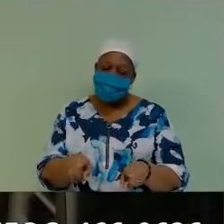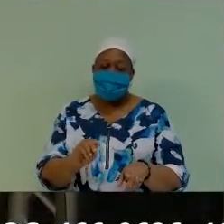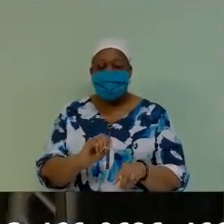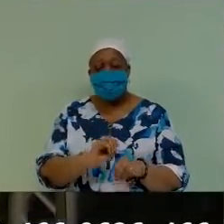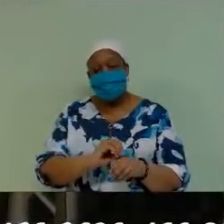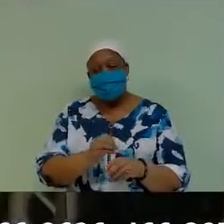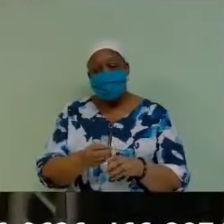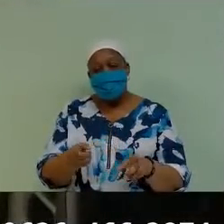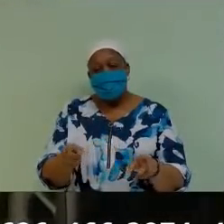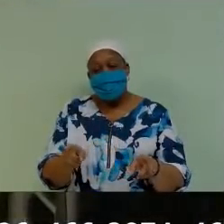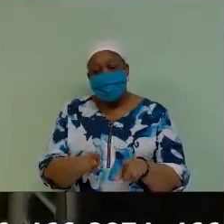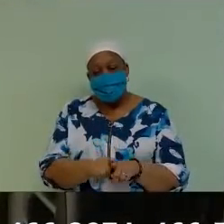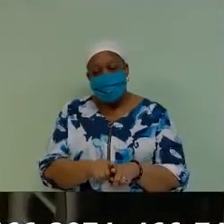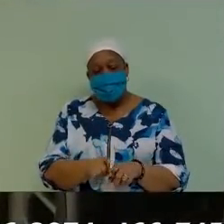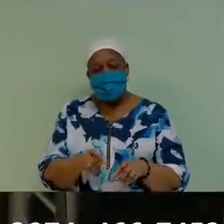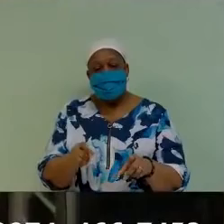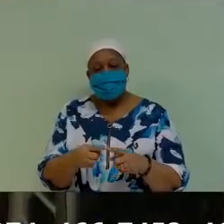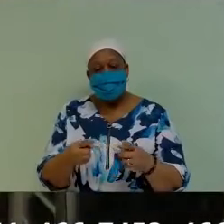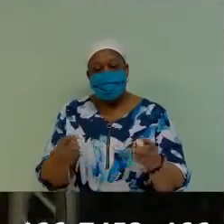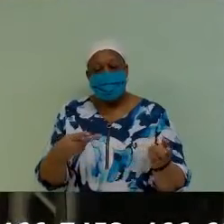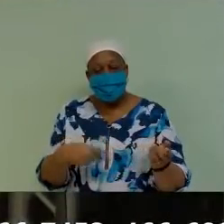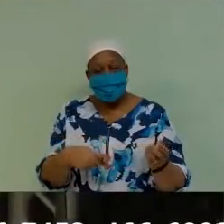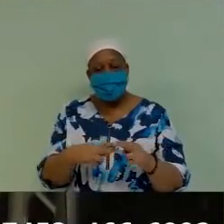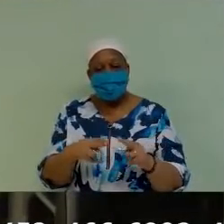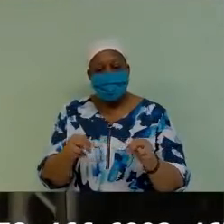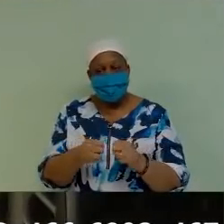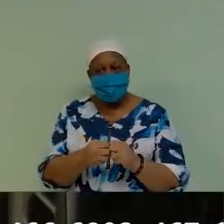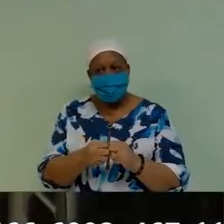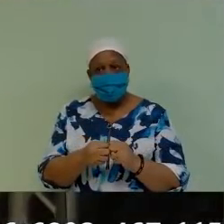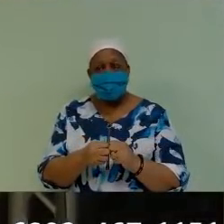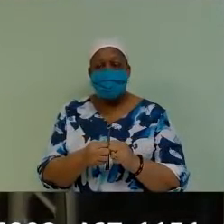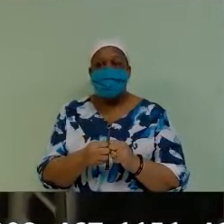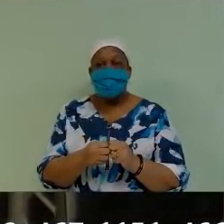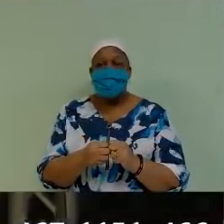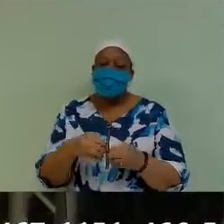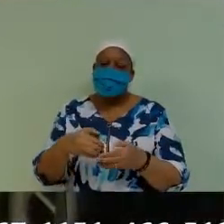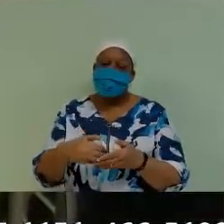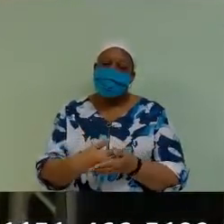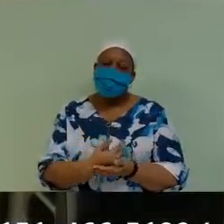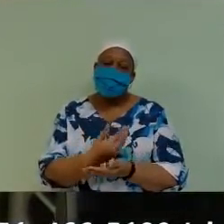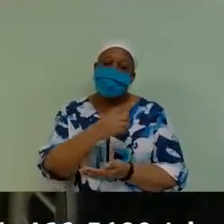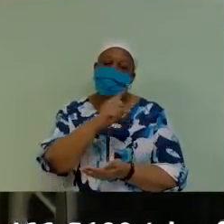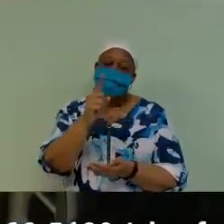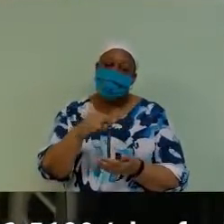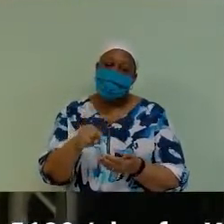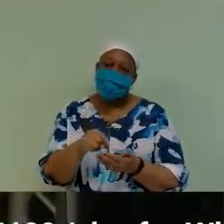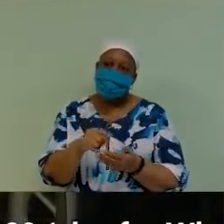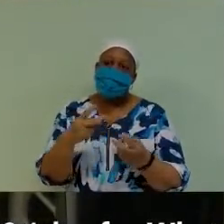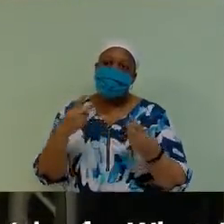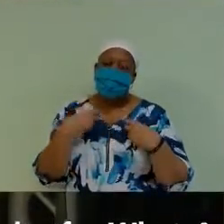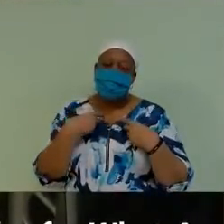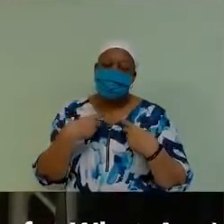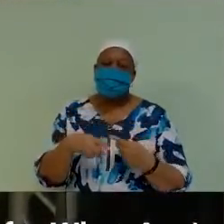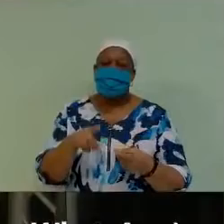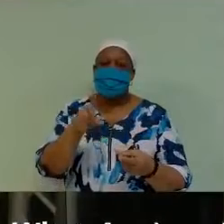we can learn from them. So let me go through this. Now, New Zealand had a total of